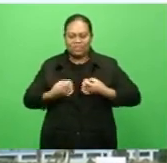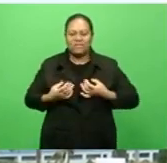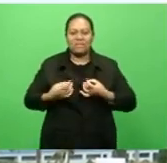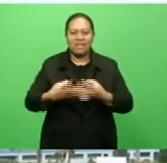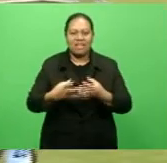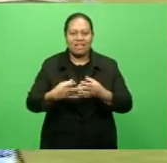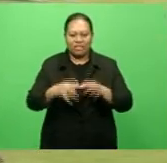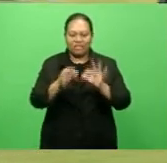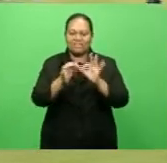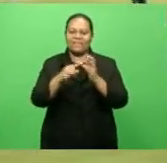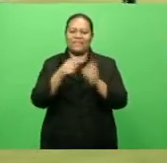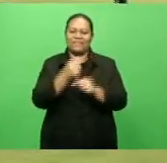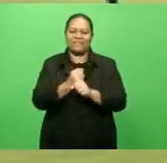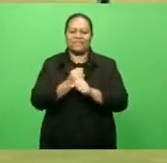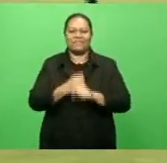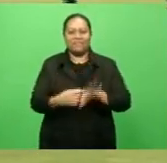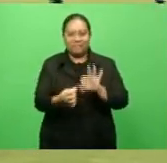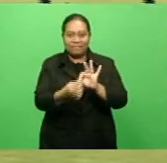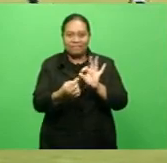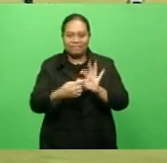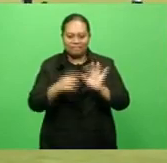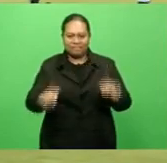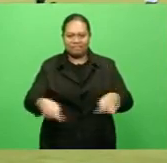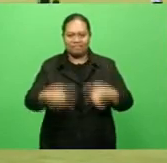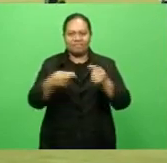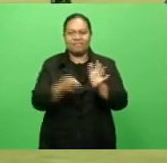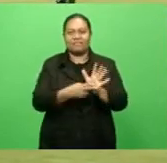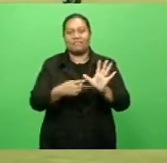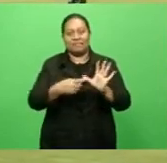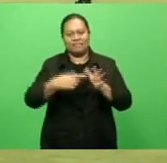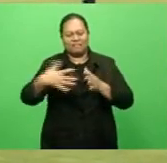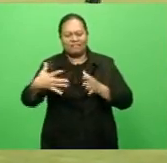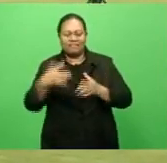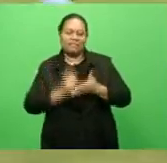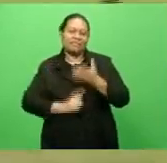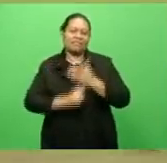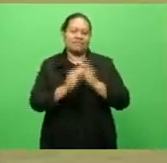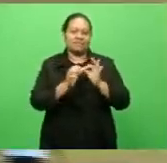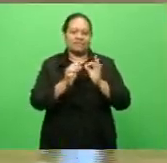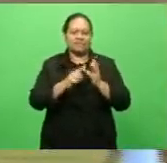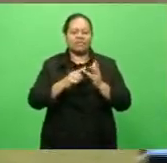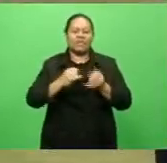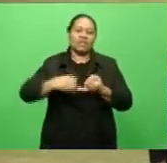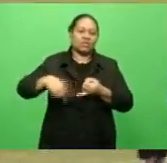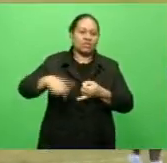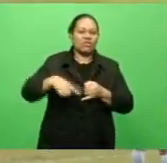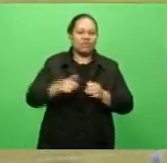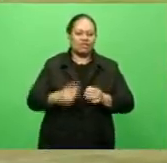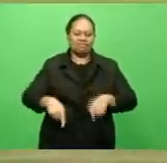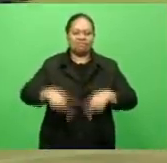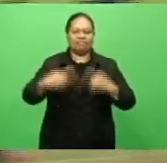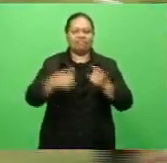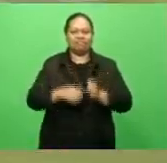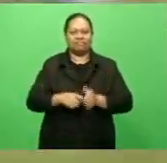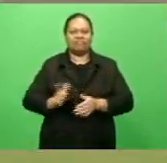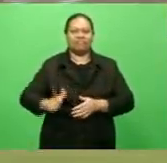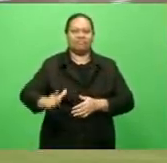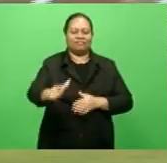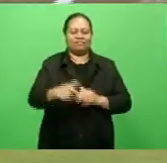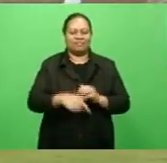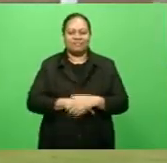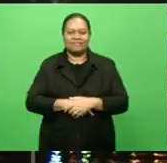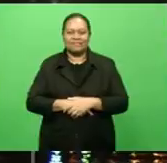of the Giant next week. Mba will play Nasinu in their first BOG match, while Suva takes on Lambasa. Aquila Dama,